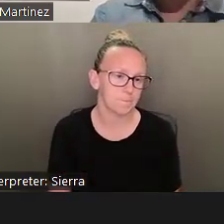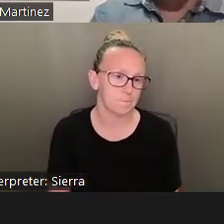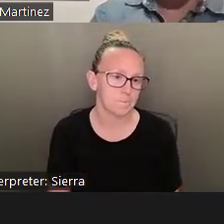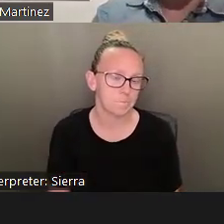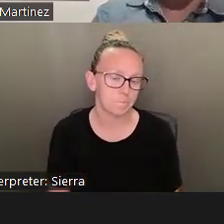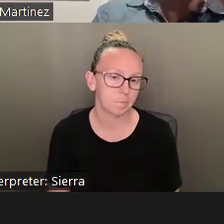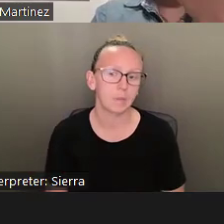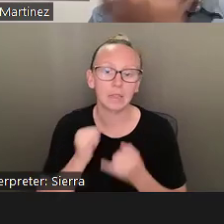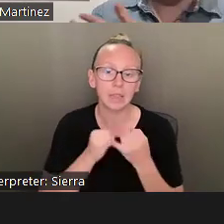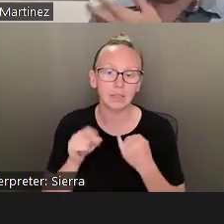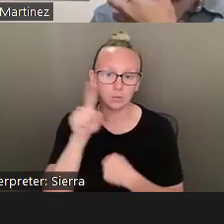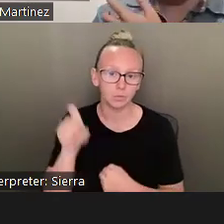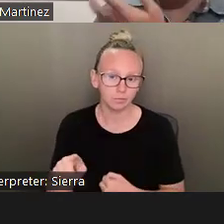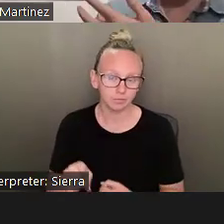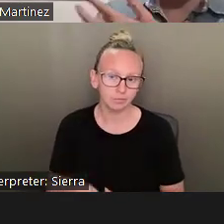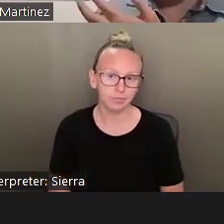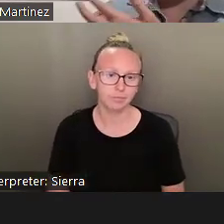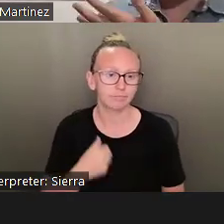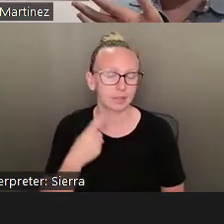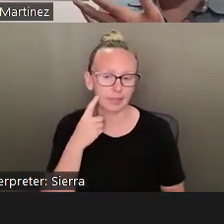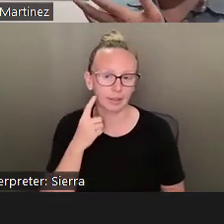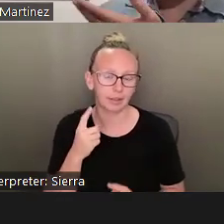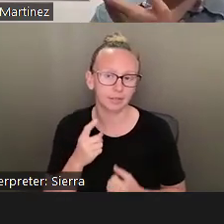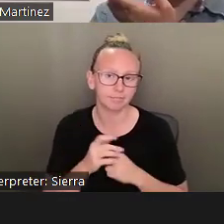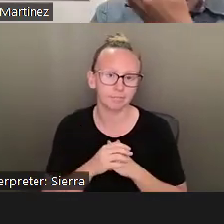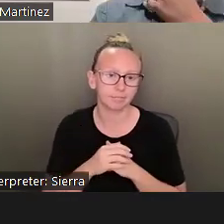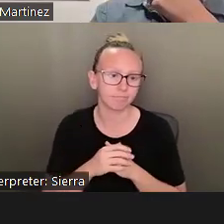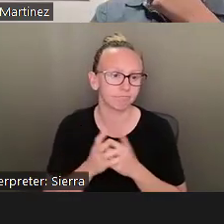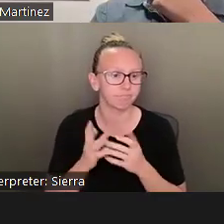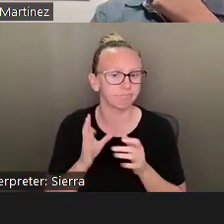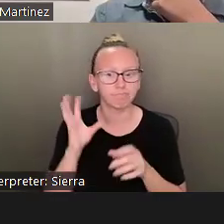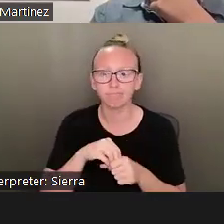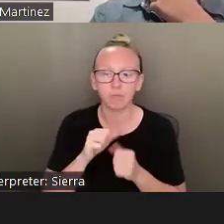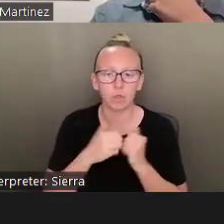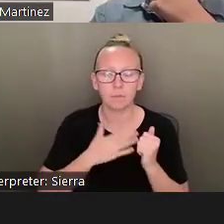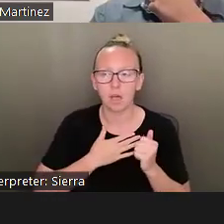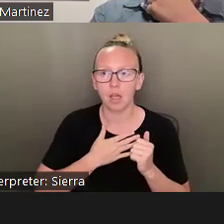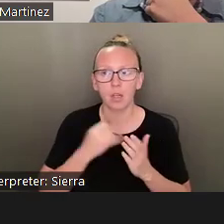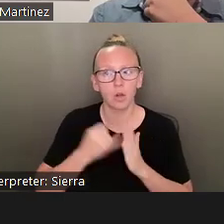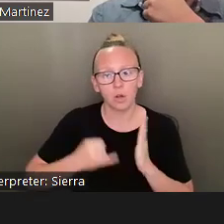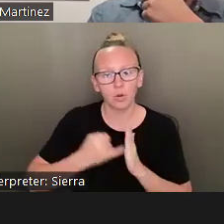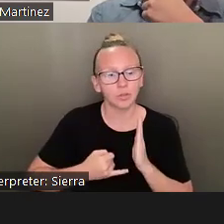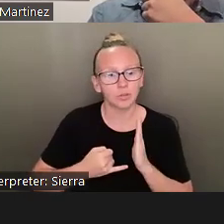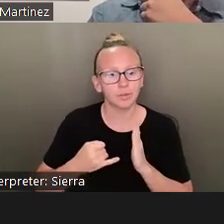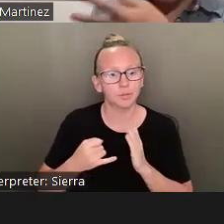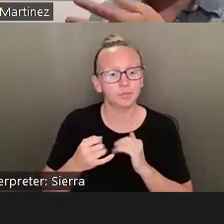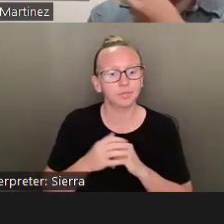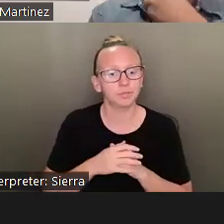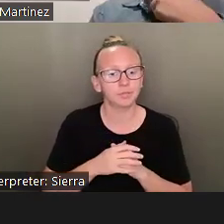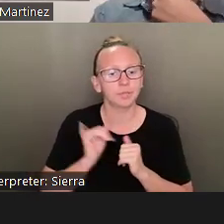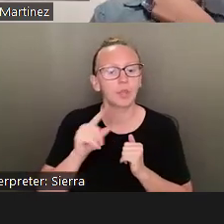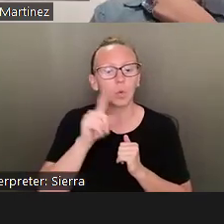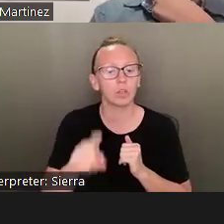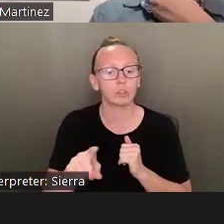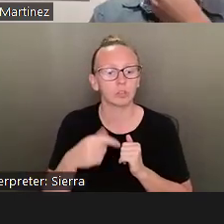the last question that I think lives in my work, and a question that I like ask